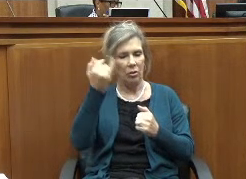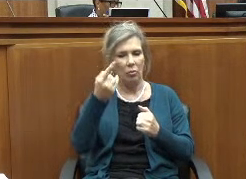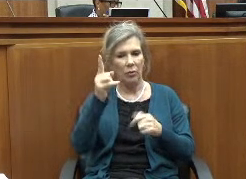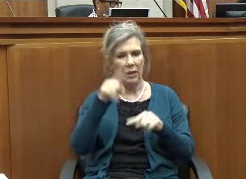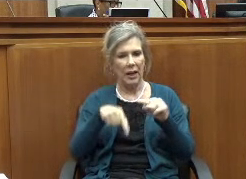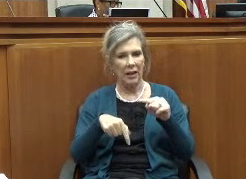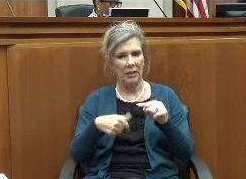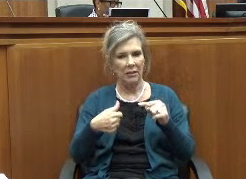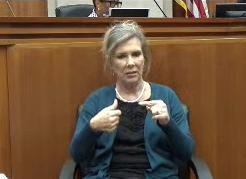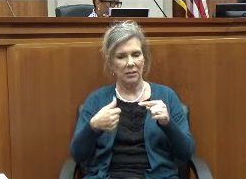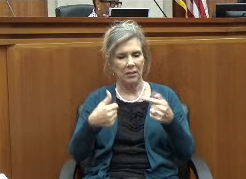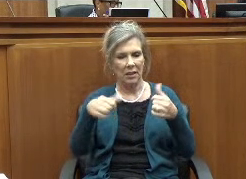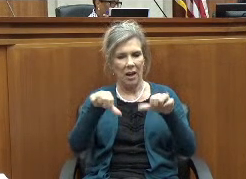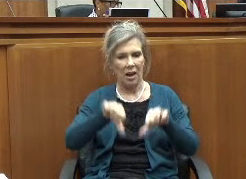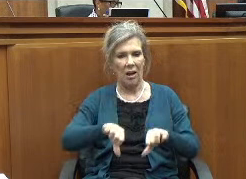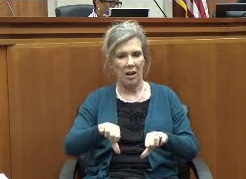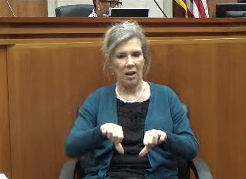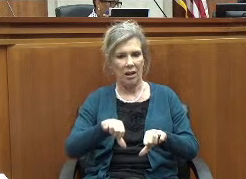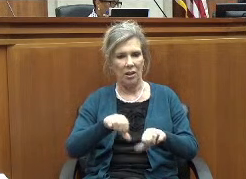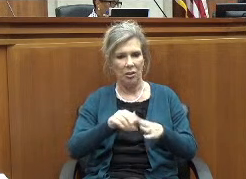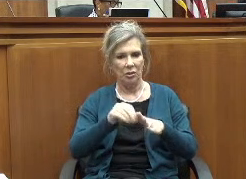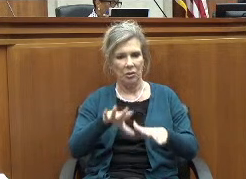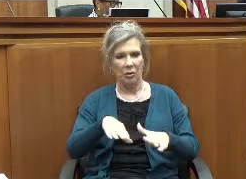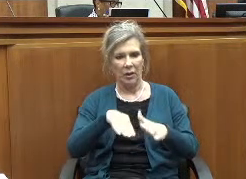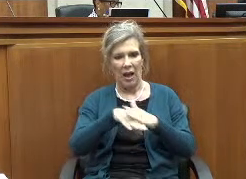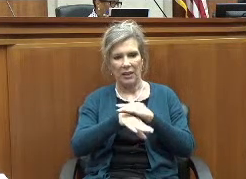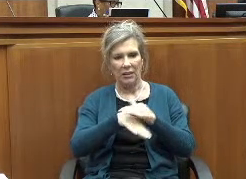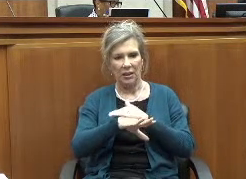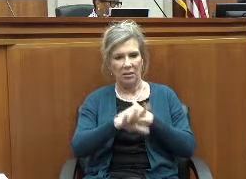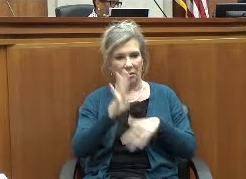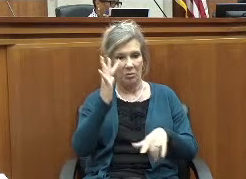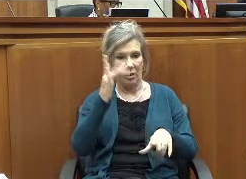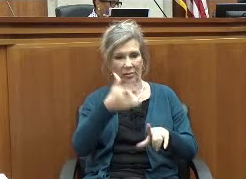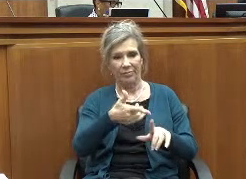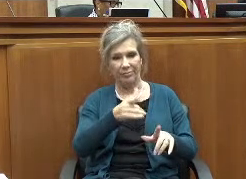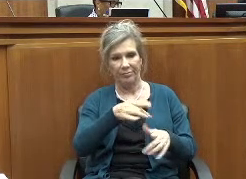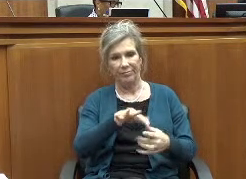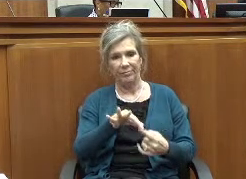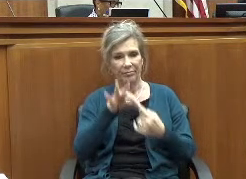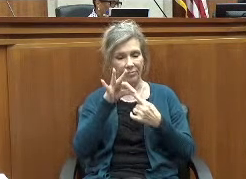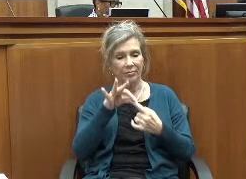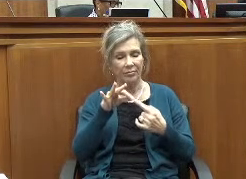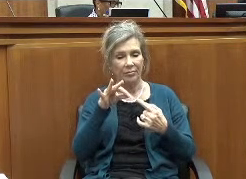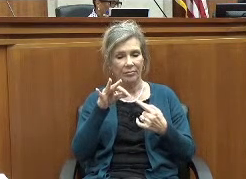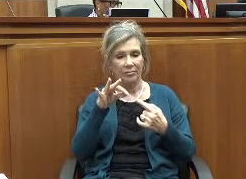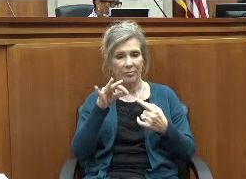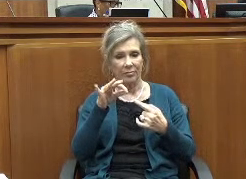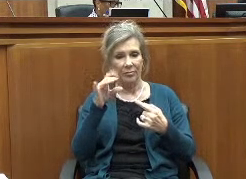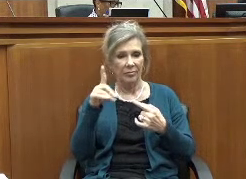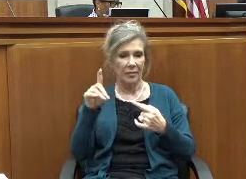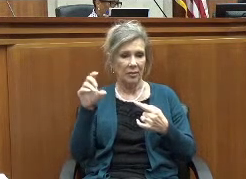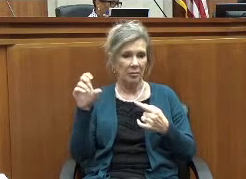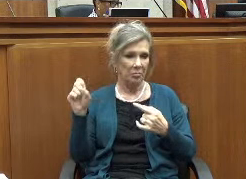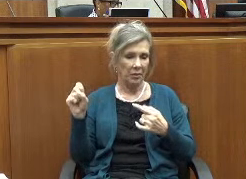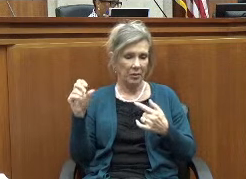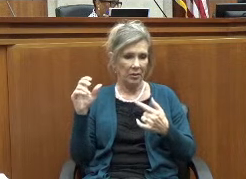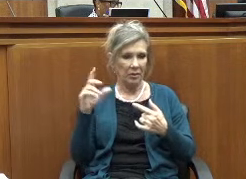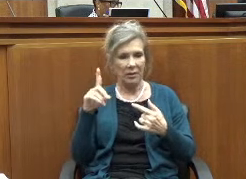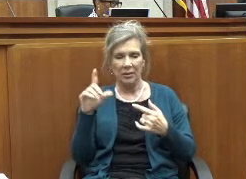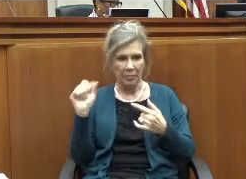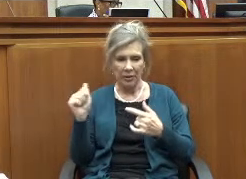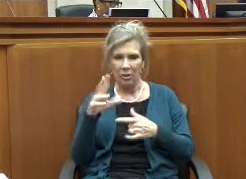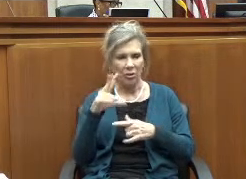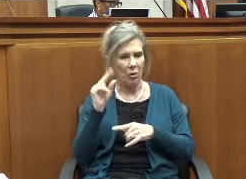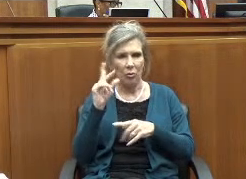a student access because they have an exceptionality. But the location and manner of delivery of a service